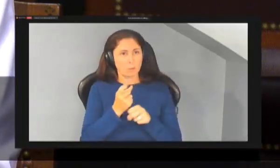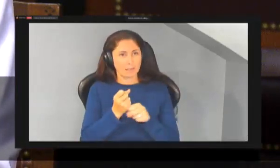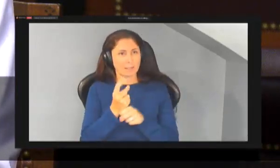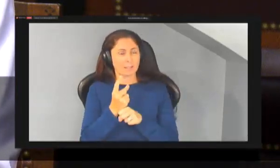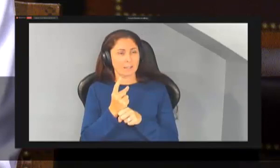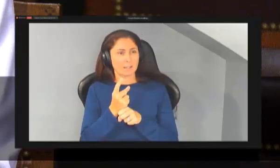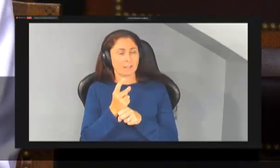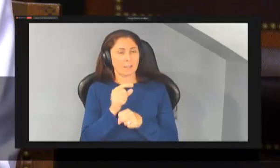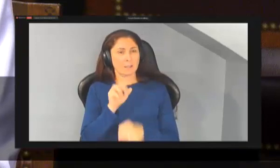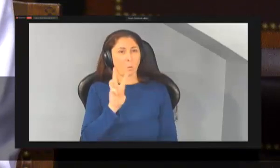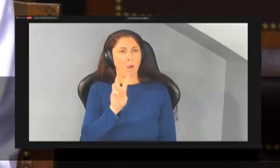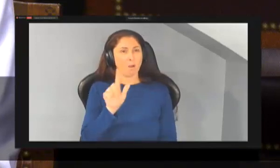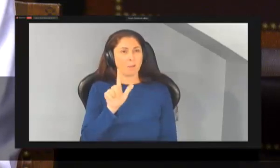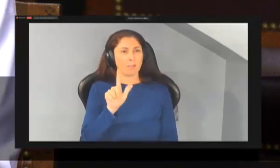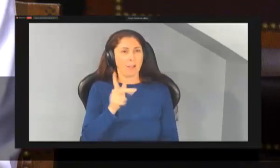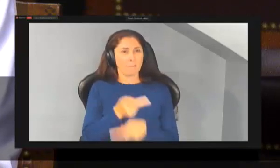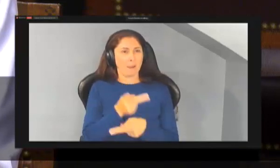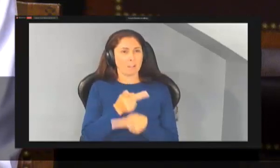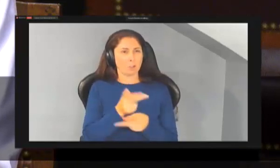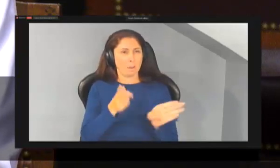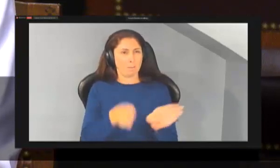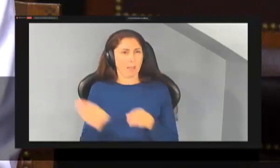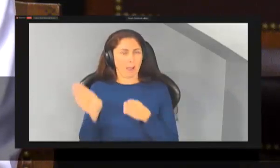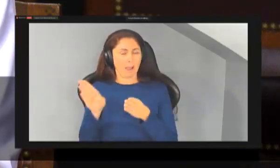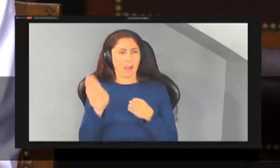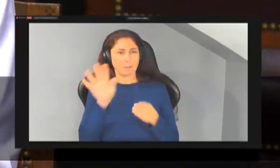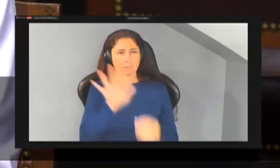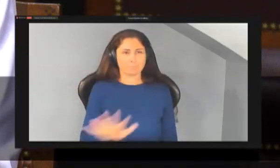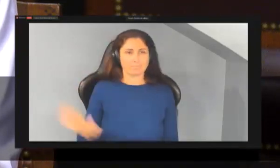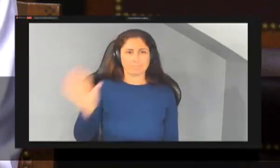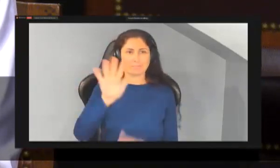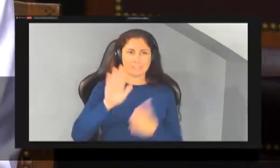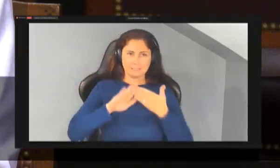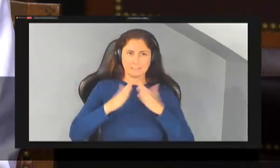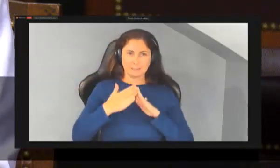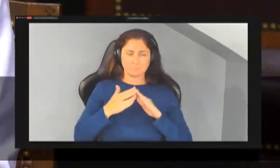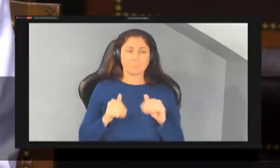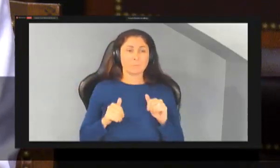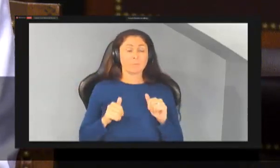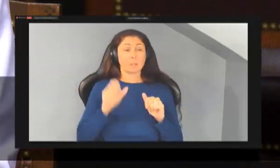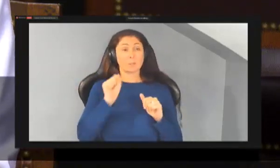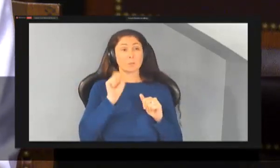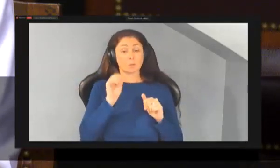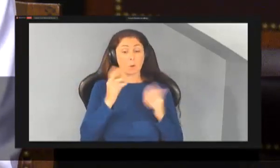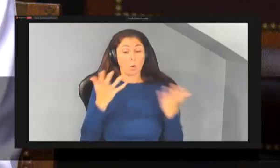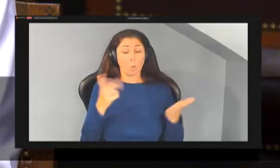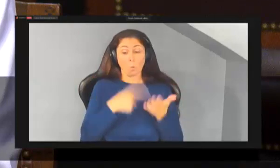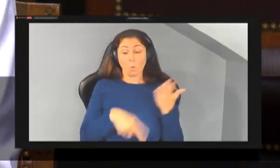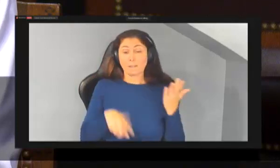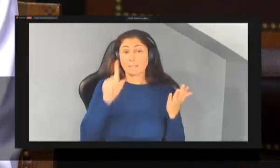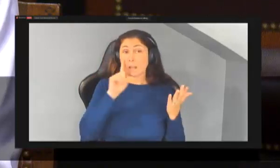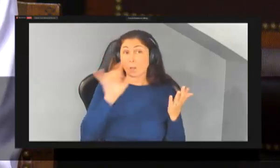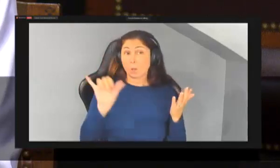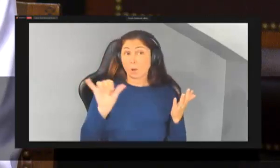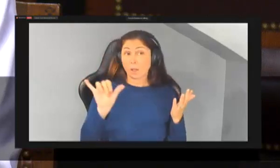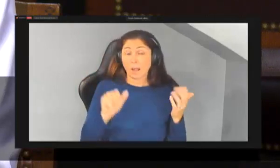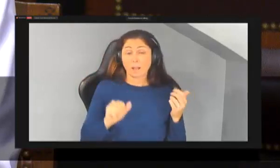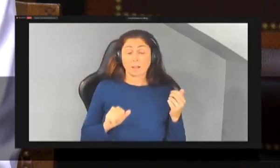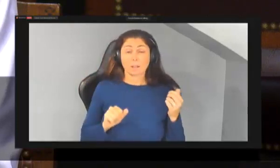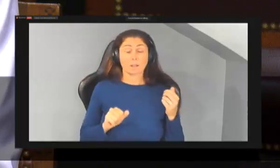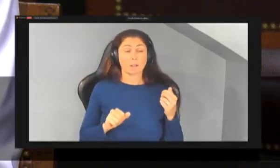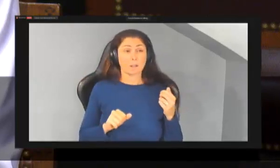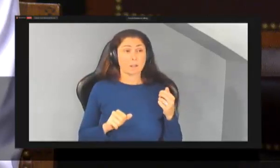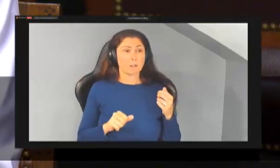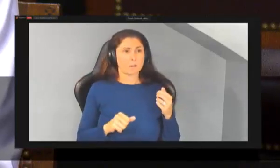wildlife management plan across the city. And so what does that look like? What shape does it